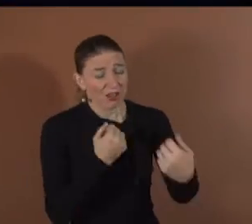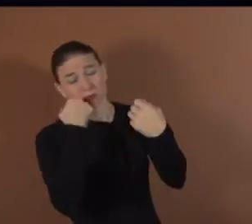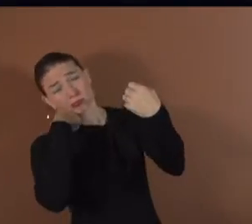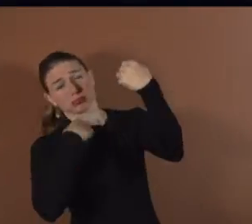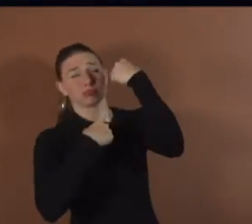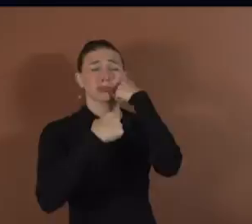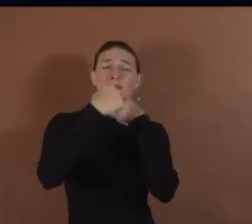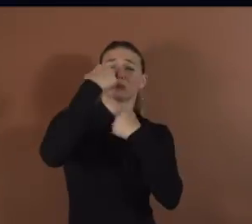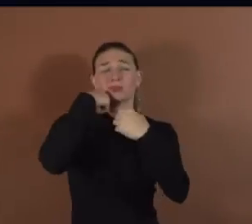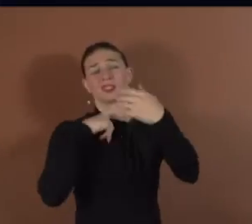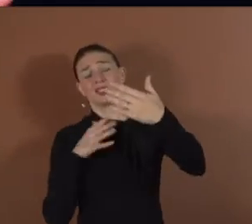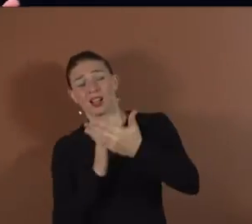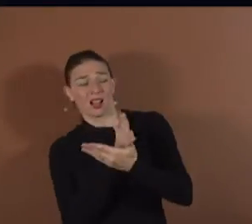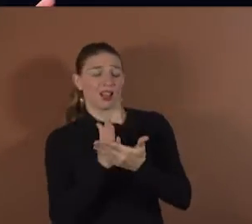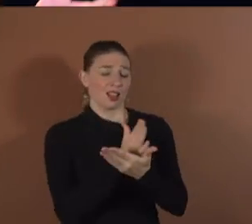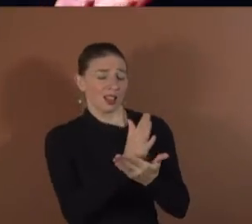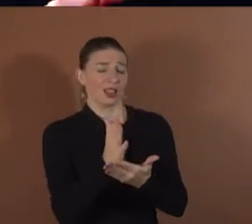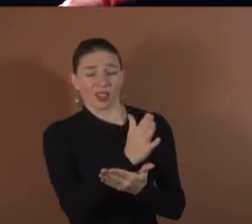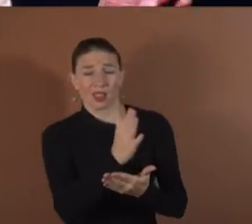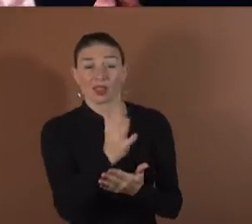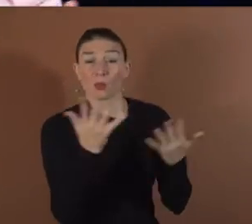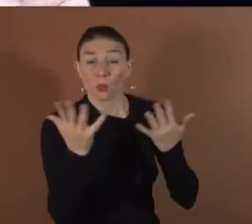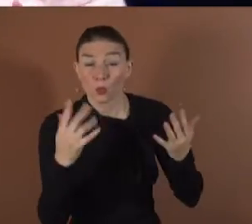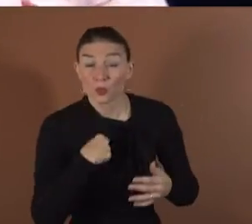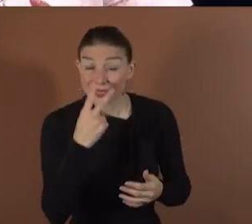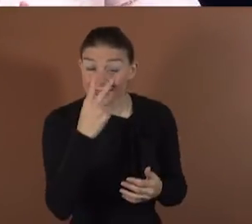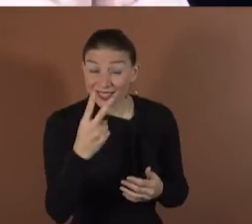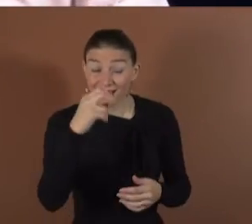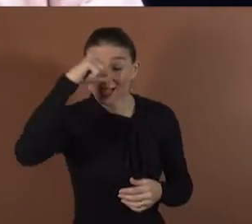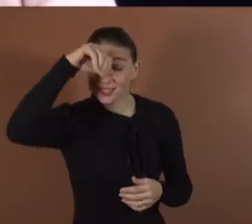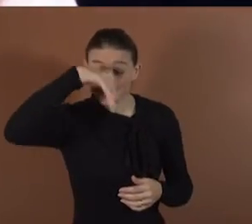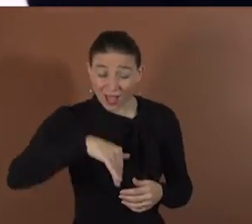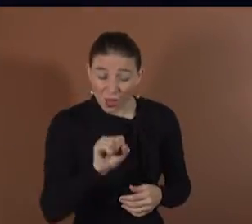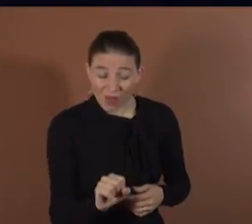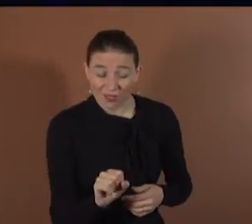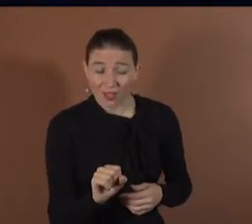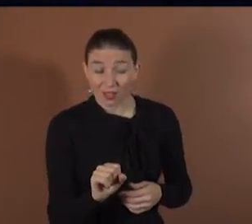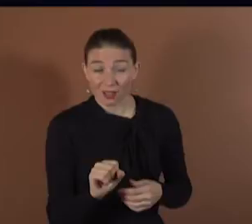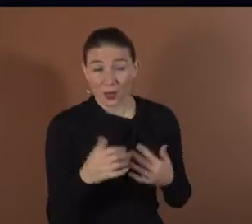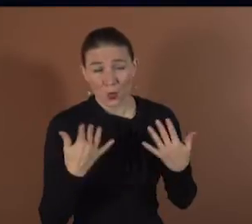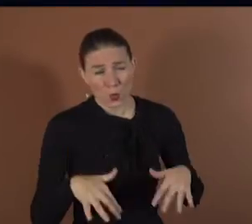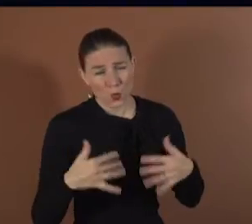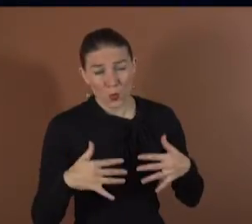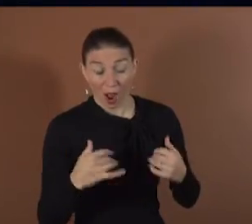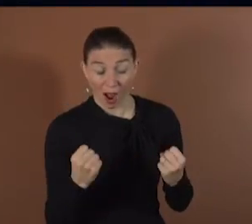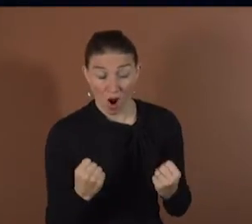in South Africa is what I like to call contagious courage. What we saw